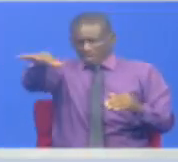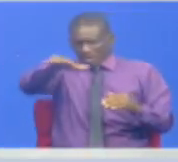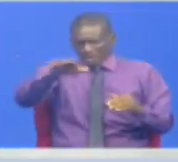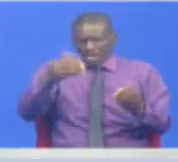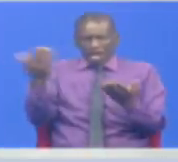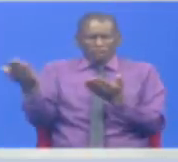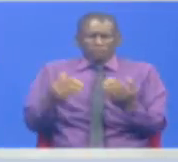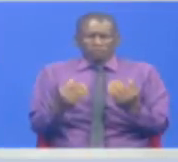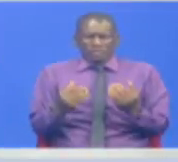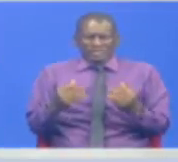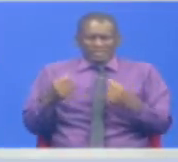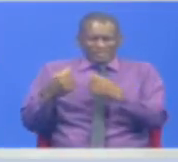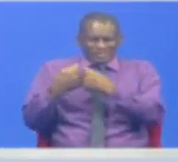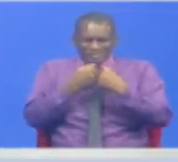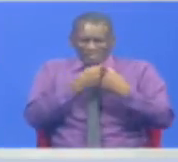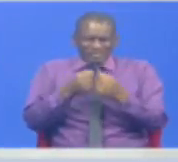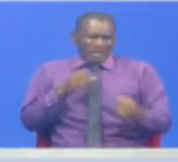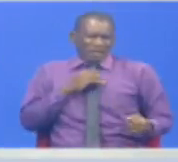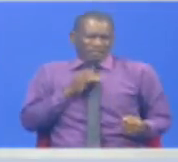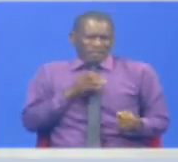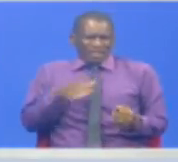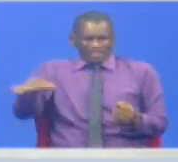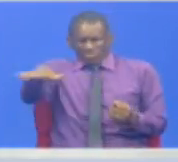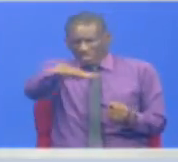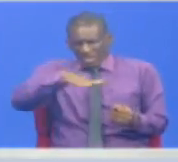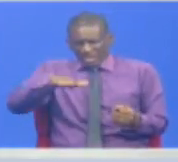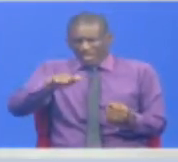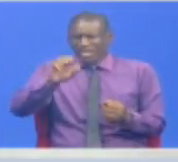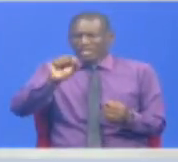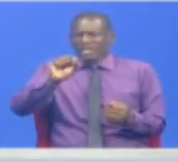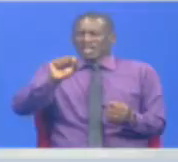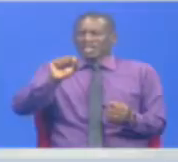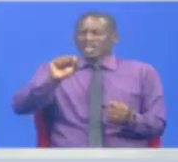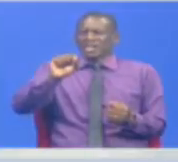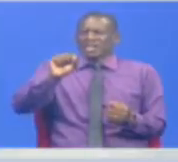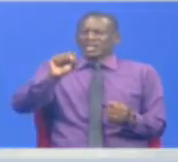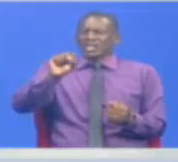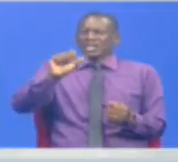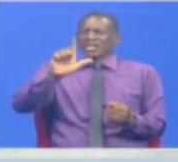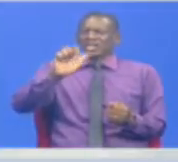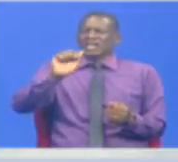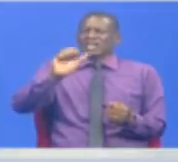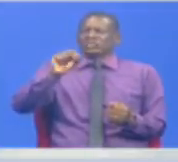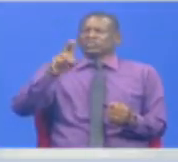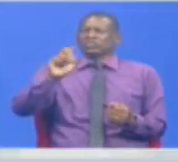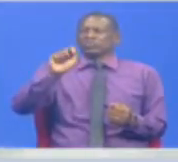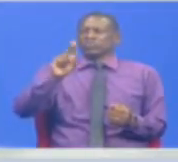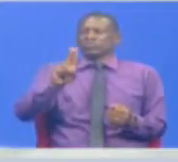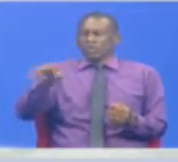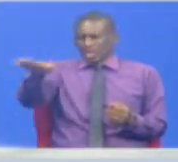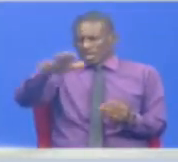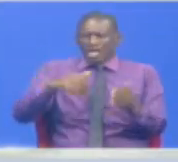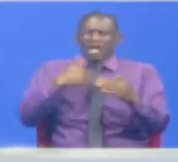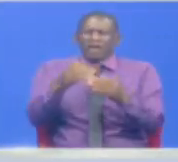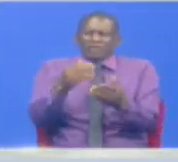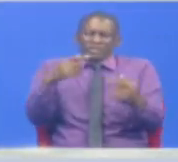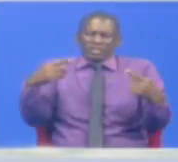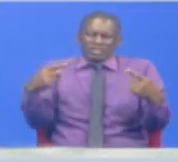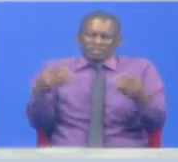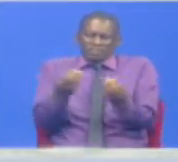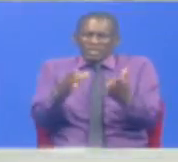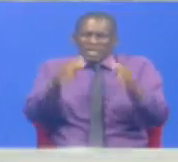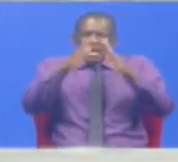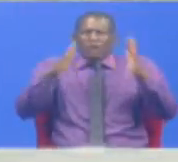all-time high in Doswa, that's in Nesutu Ward, after several houses were set ablaze. Ruth Samway tells us more.